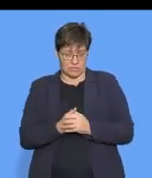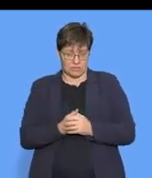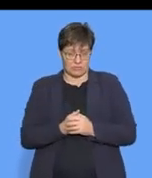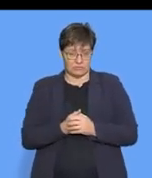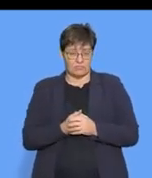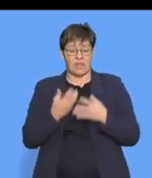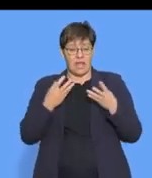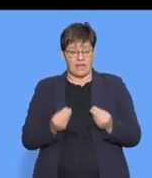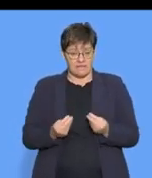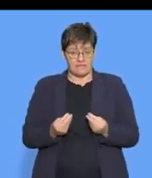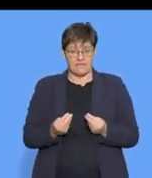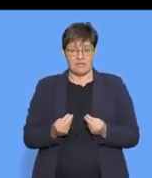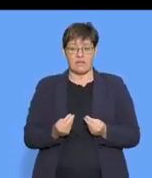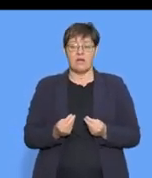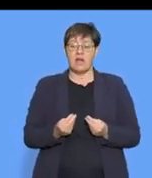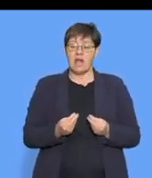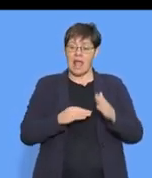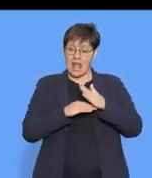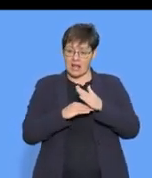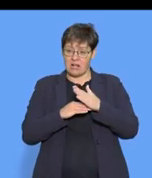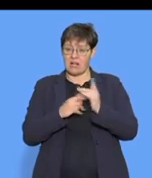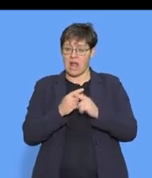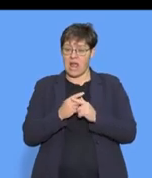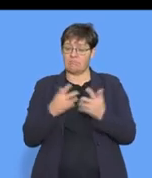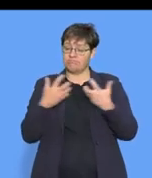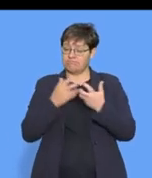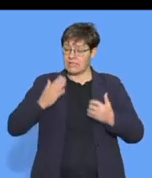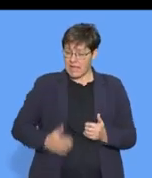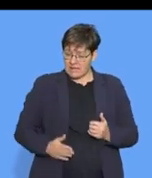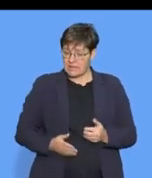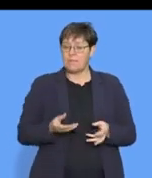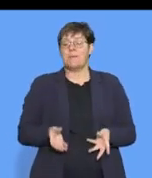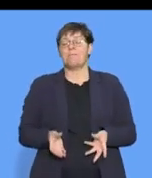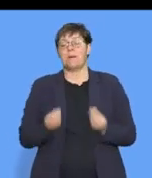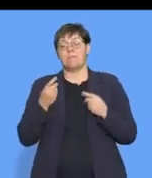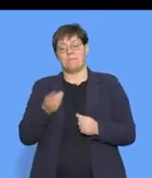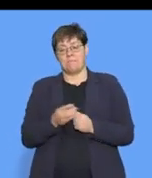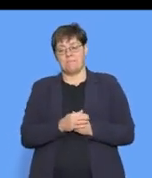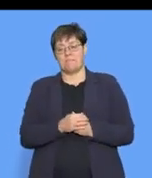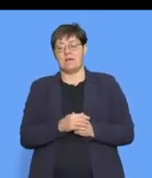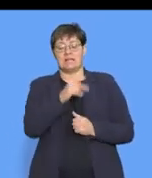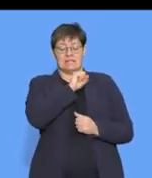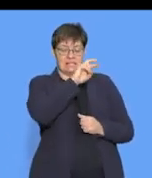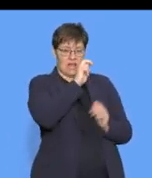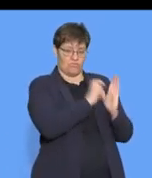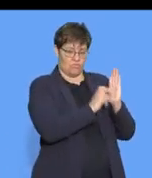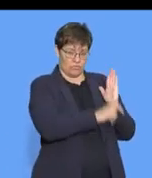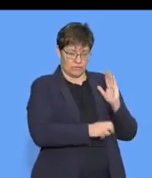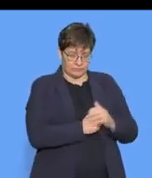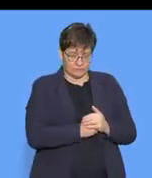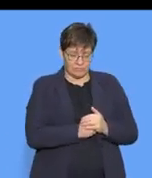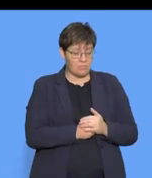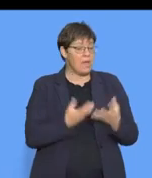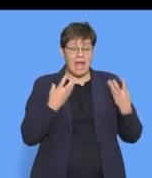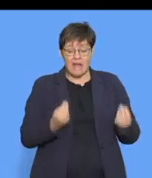If we have the angle and its matching side, then what rule is that? Of course, it has to be sine rule. So if